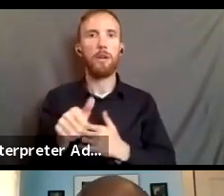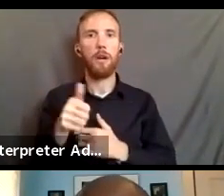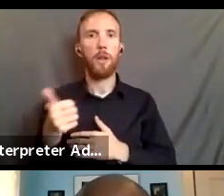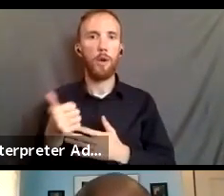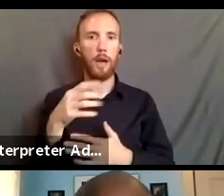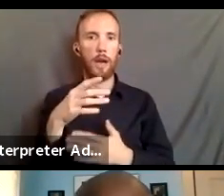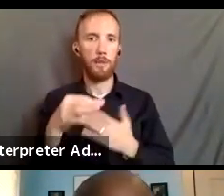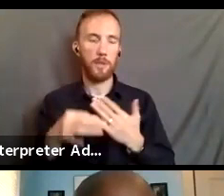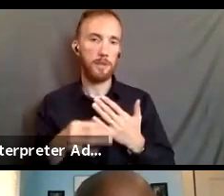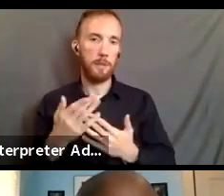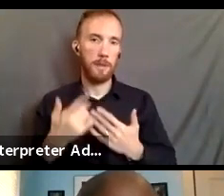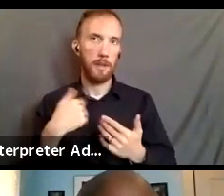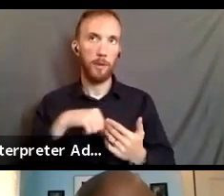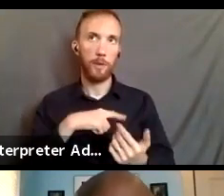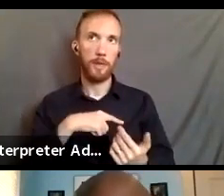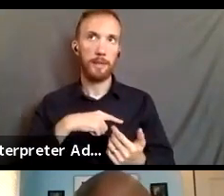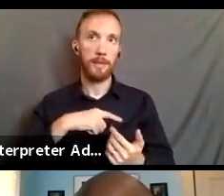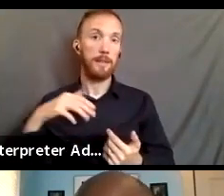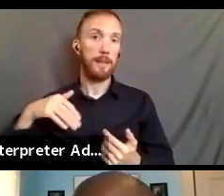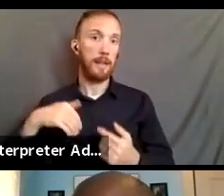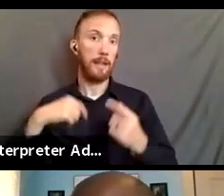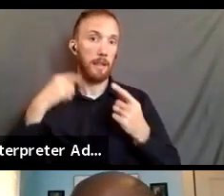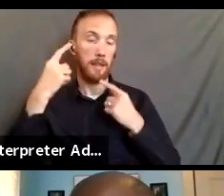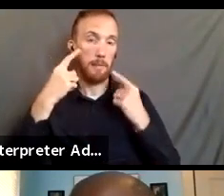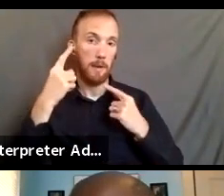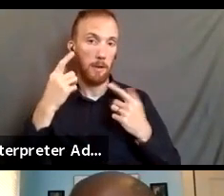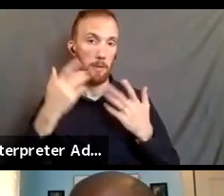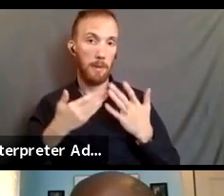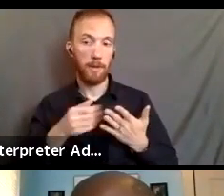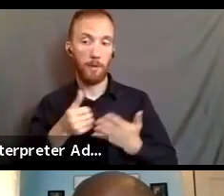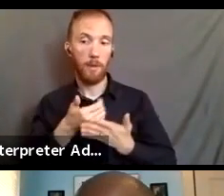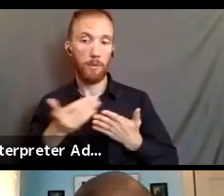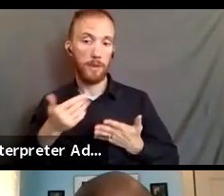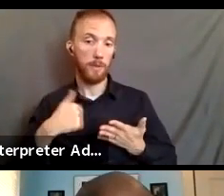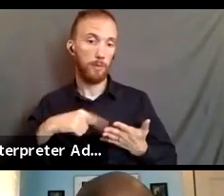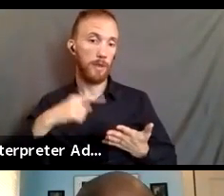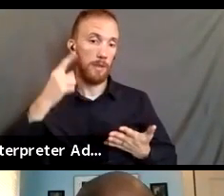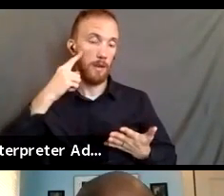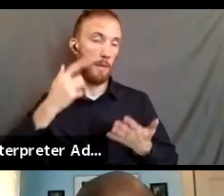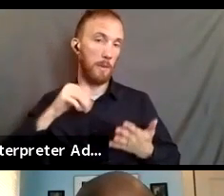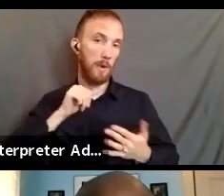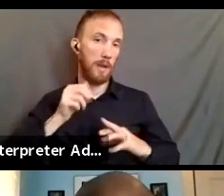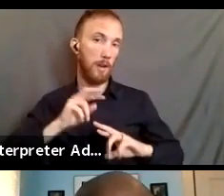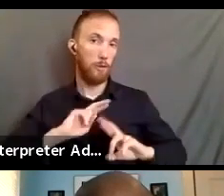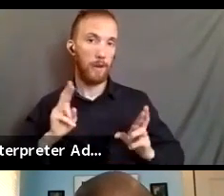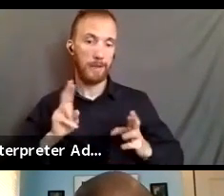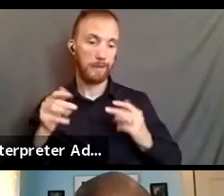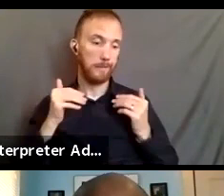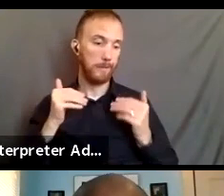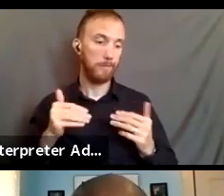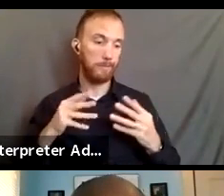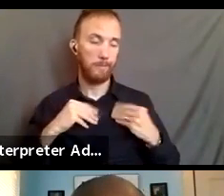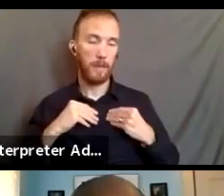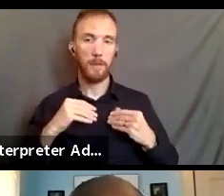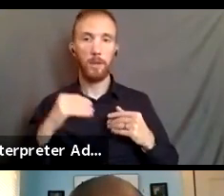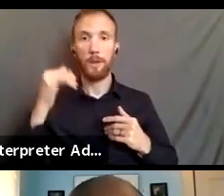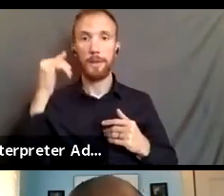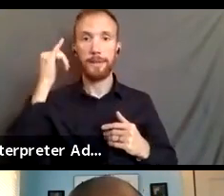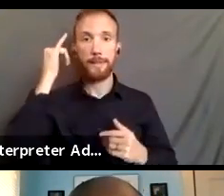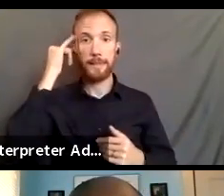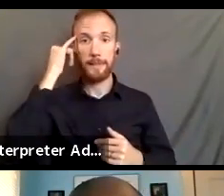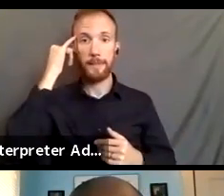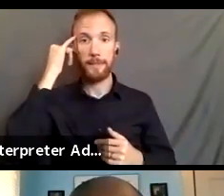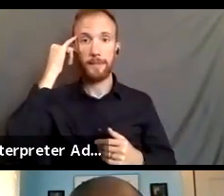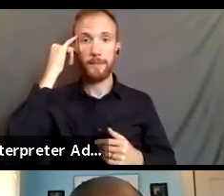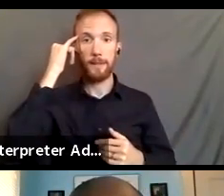have considered or felt we were not ready for before so if it's a question of what um you